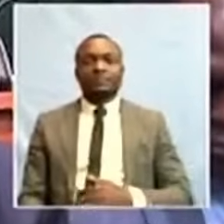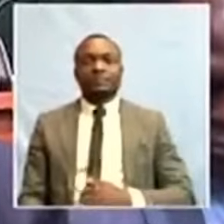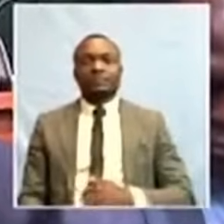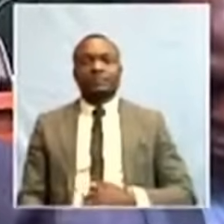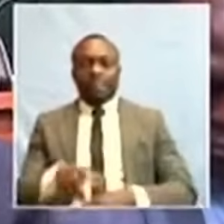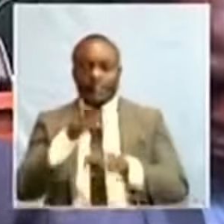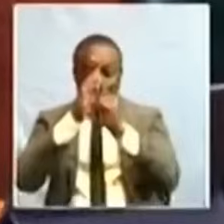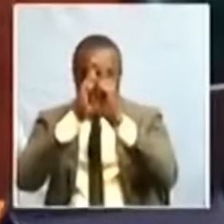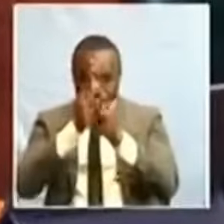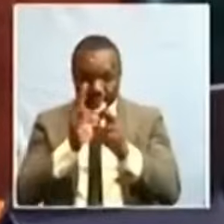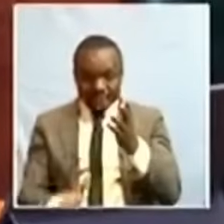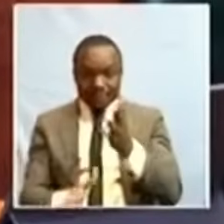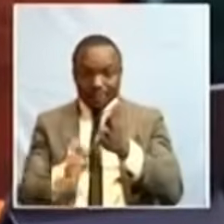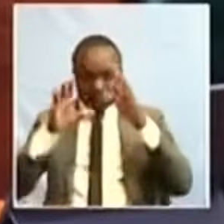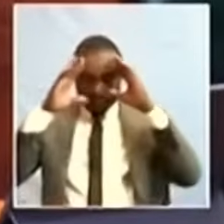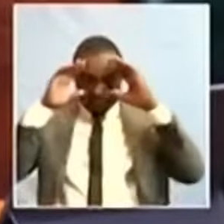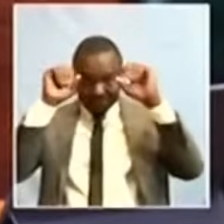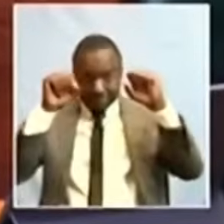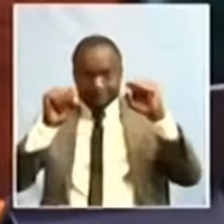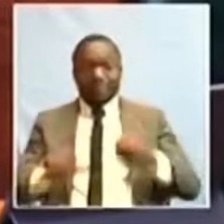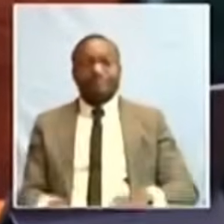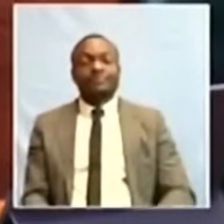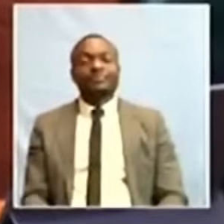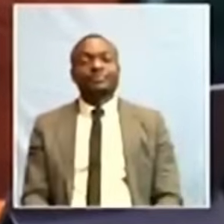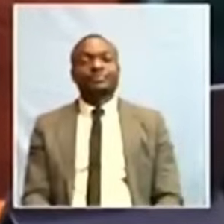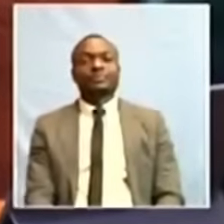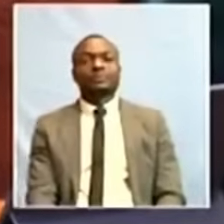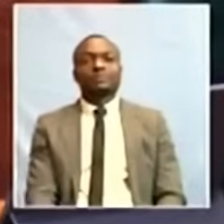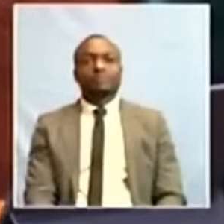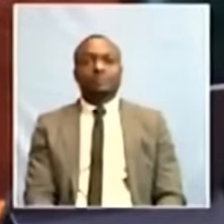Her Honor the Vice President.